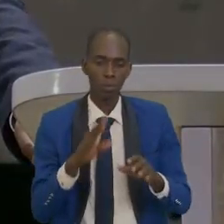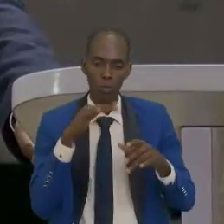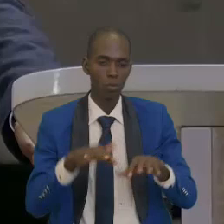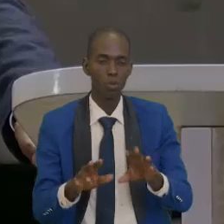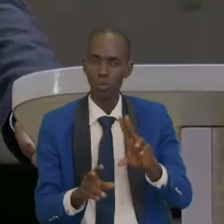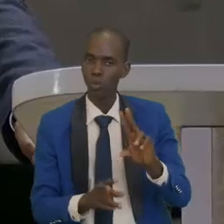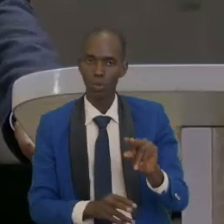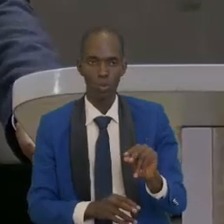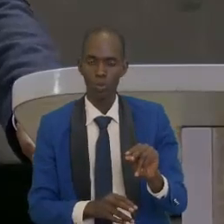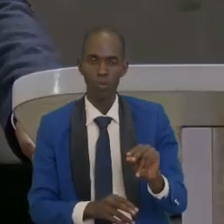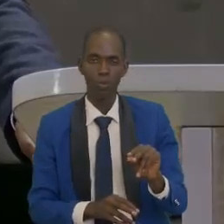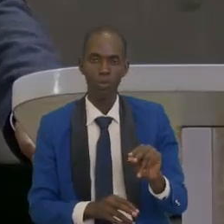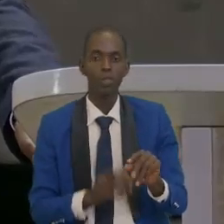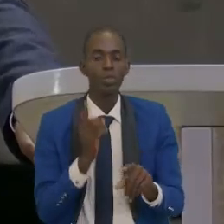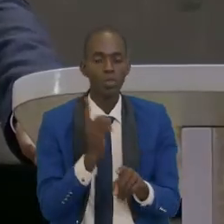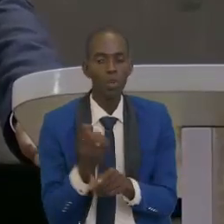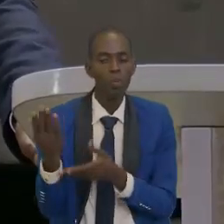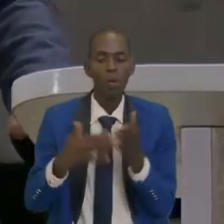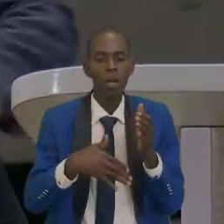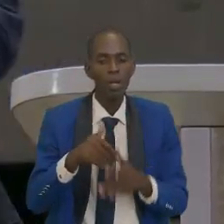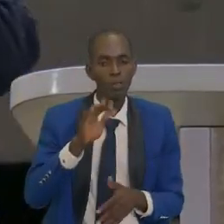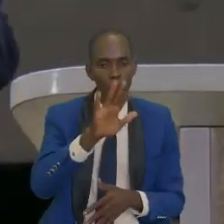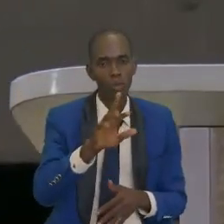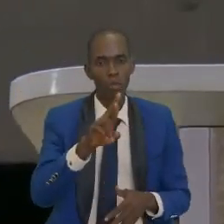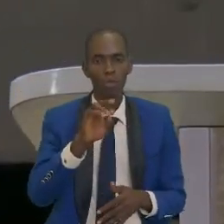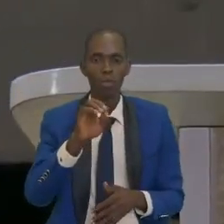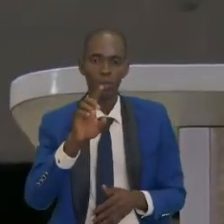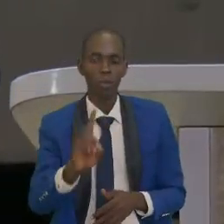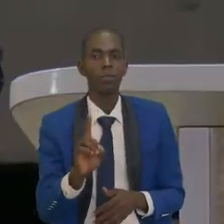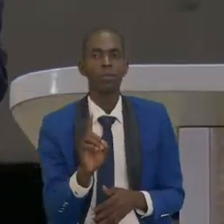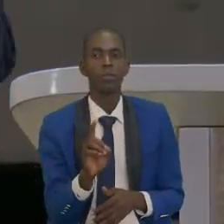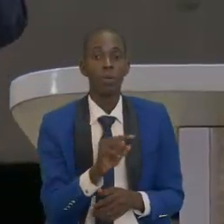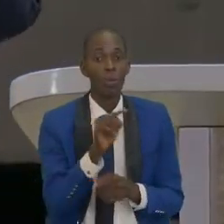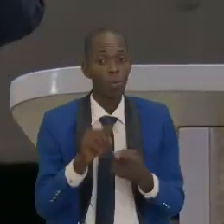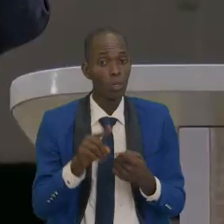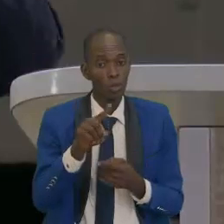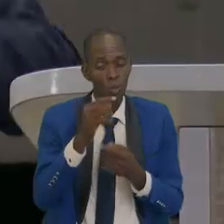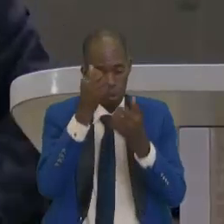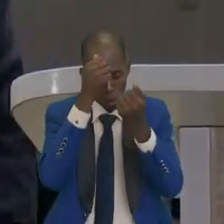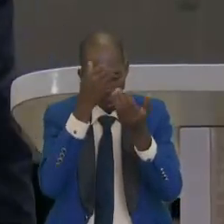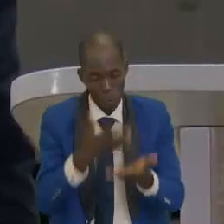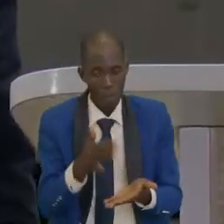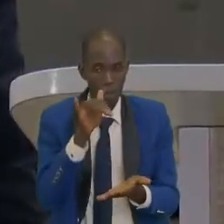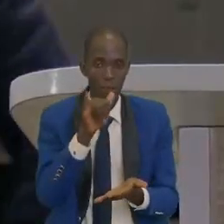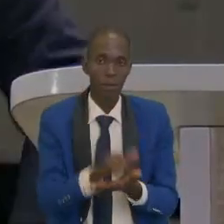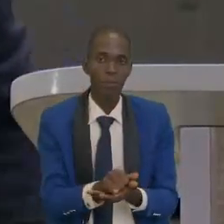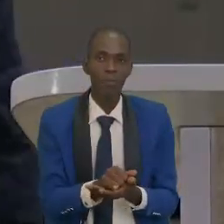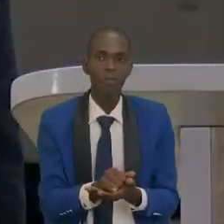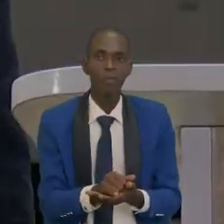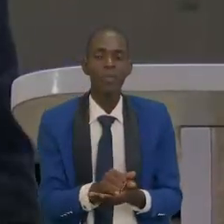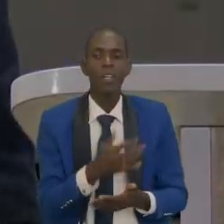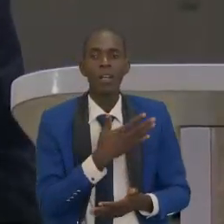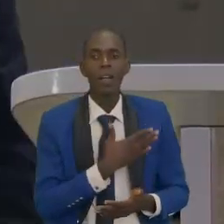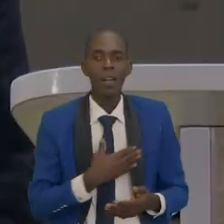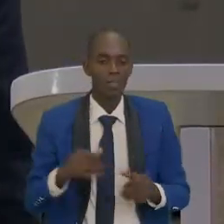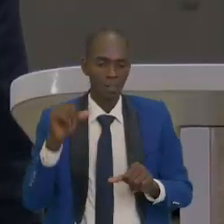no no stretch up wrong when you obey that and science will not tell you